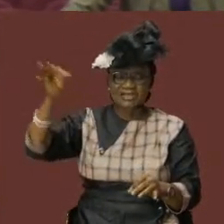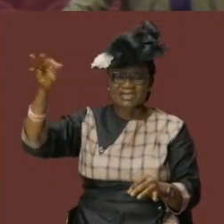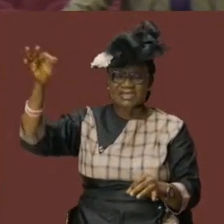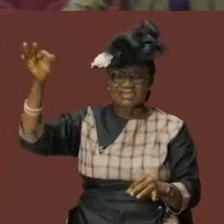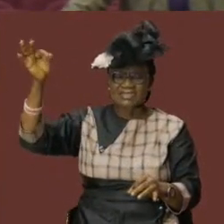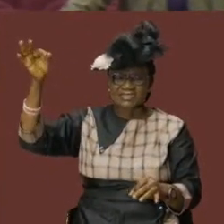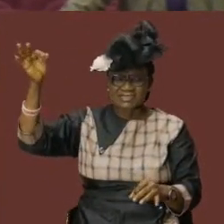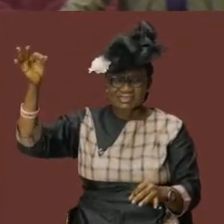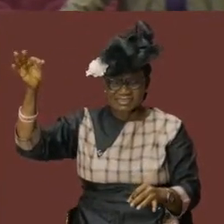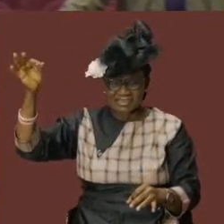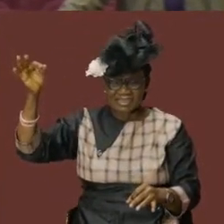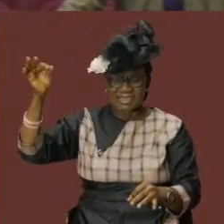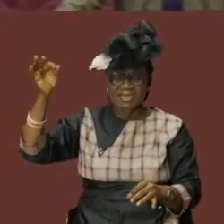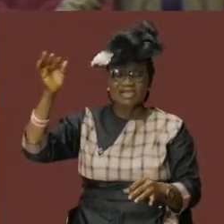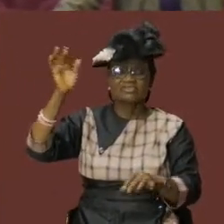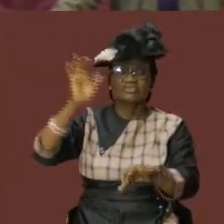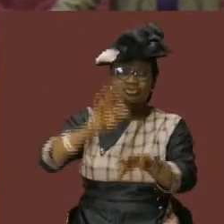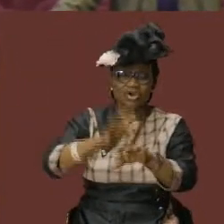spirit.